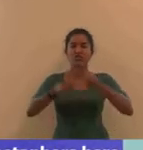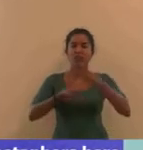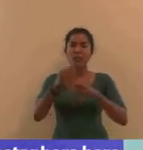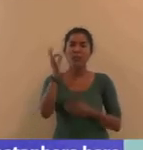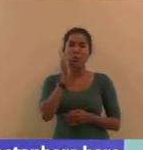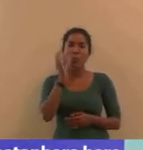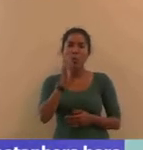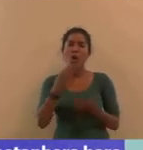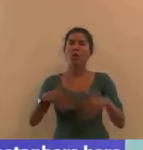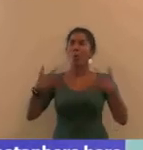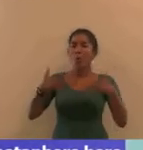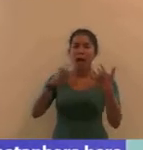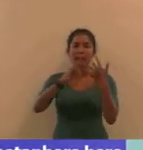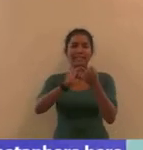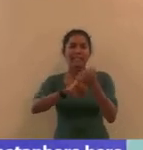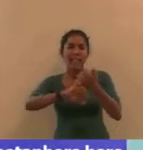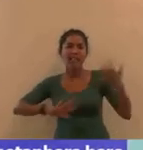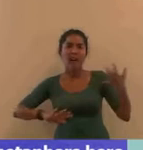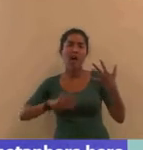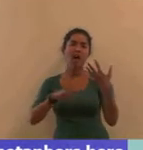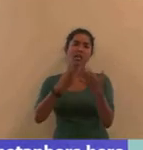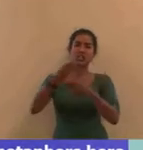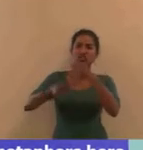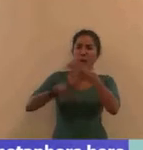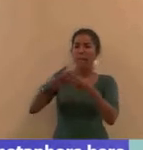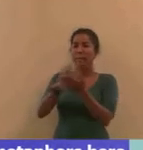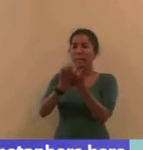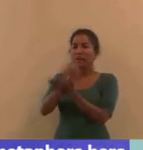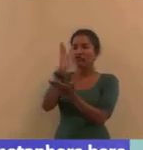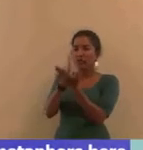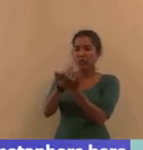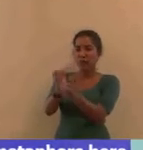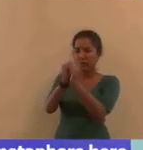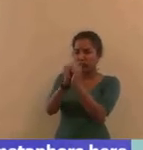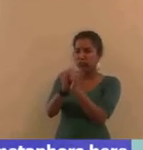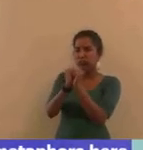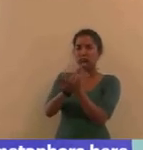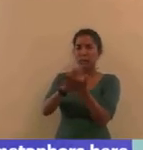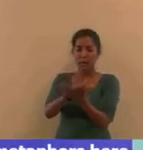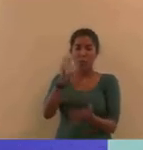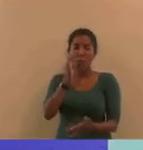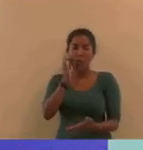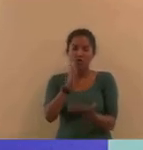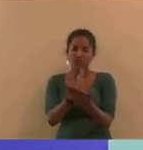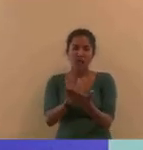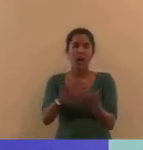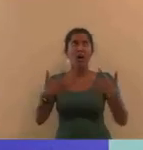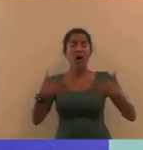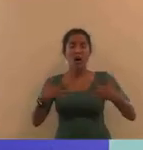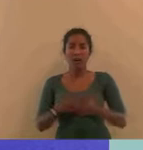as silver. This emphasises just how valuable and precious the water is.